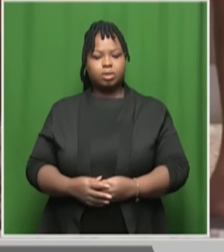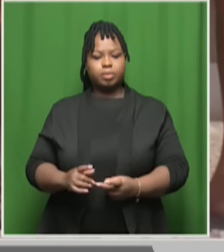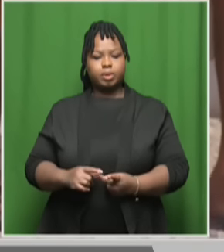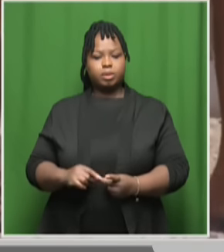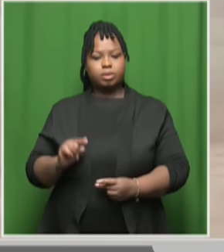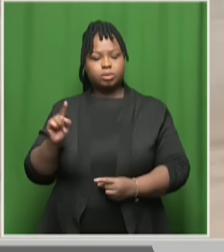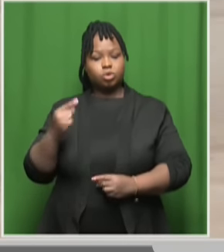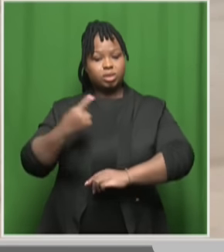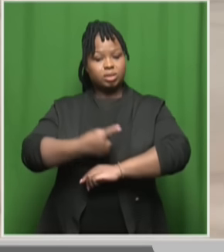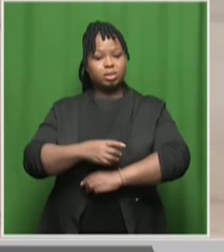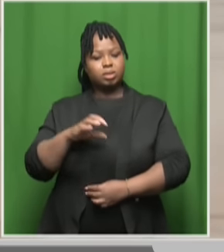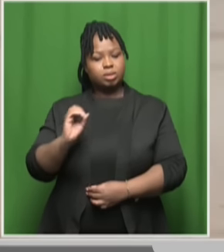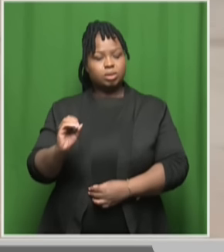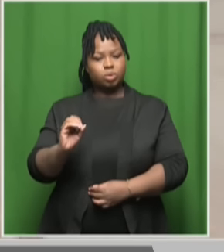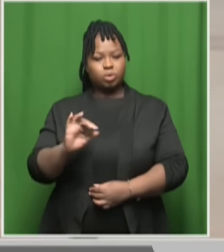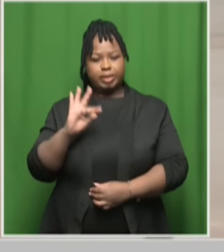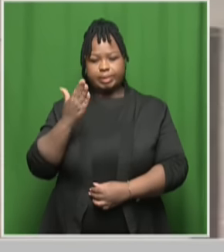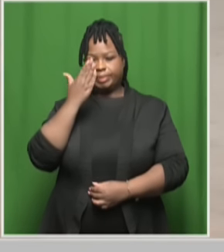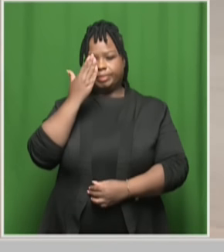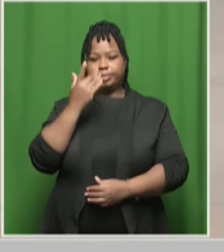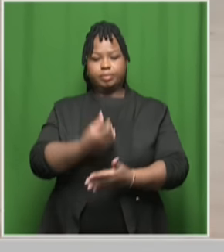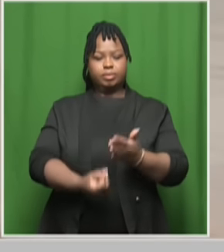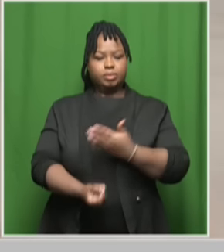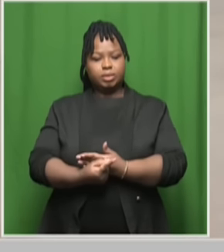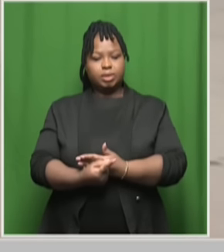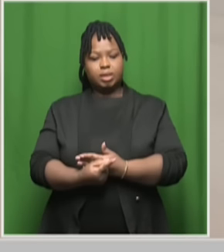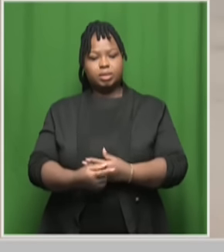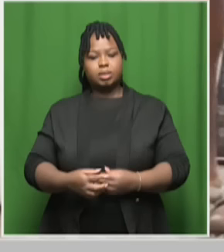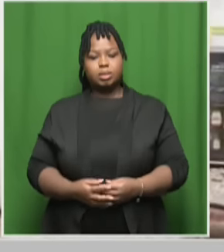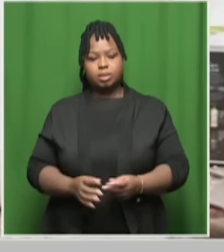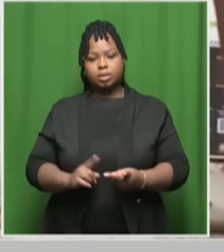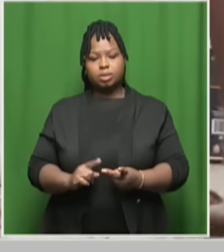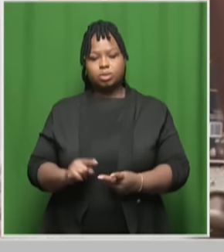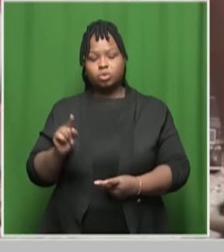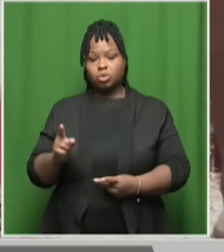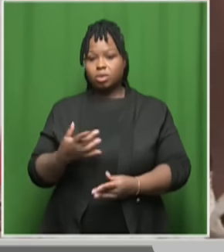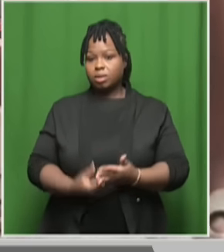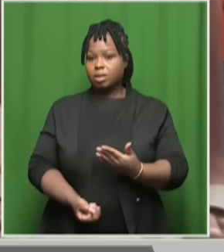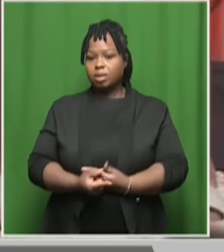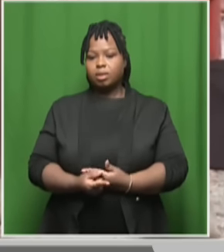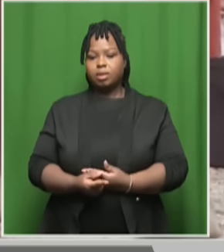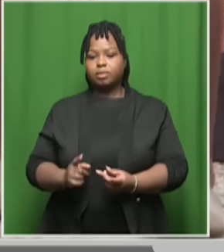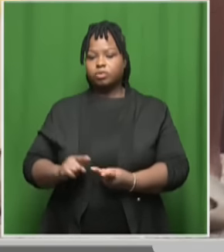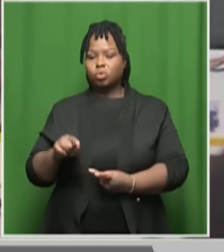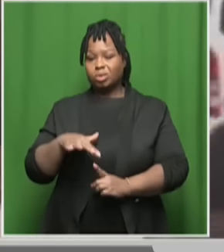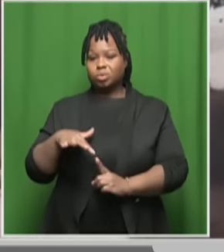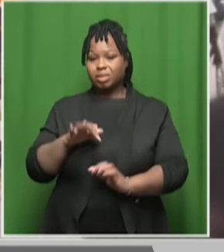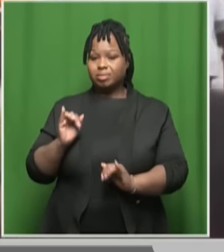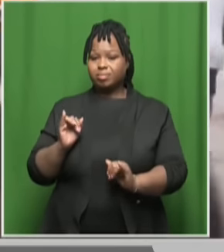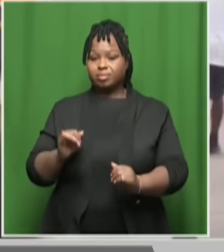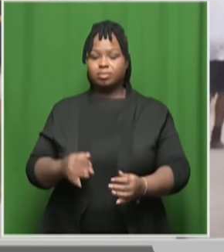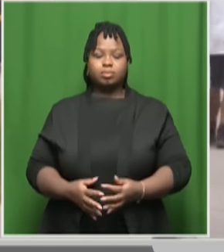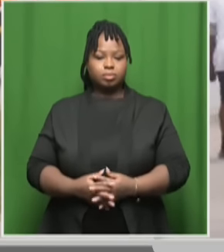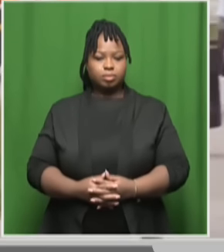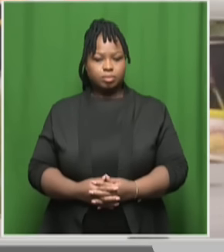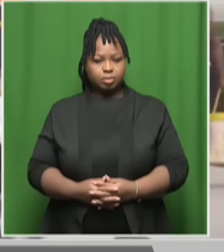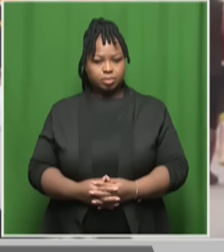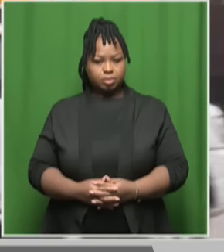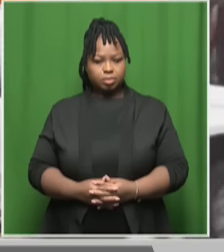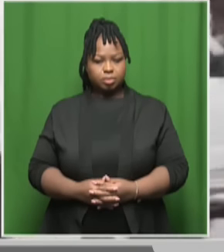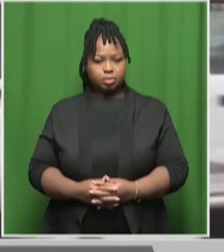staring day zero in the face? If you could just give us, what led to this dire situation.